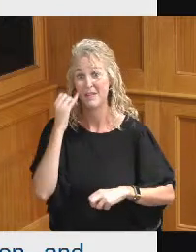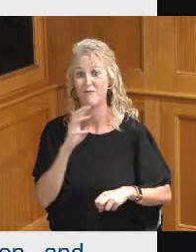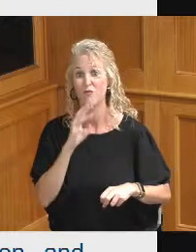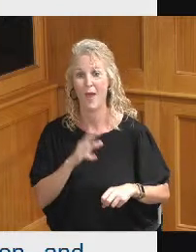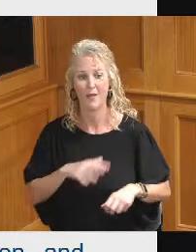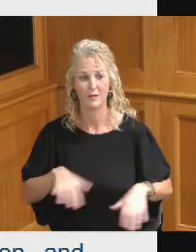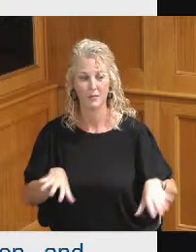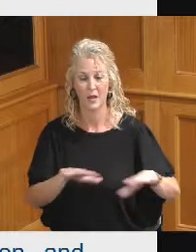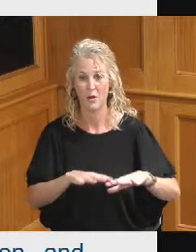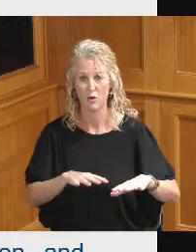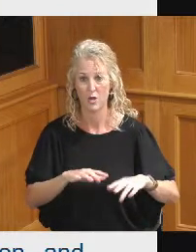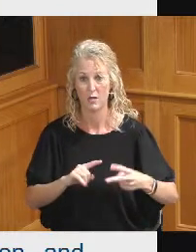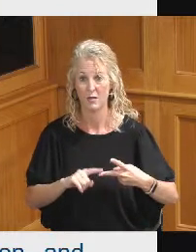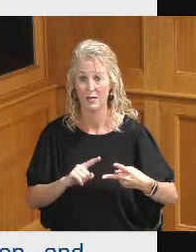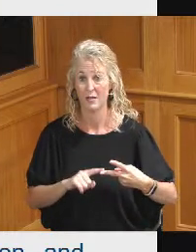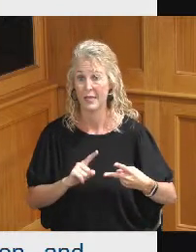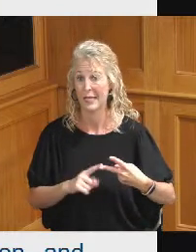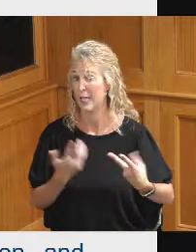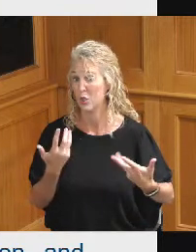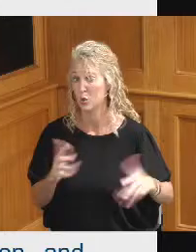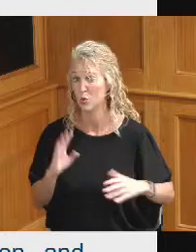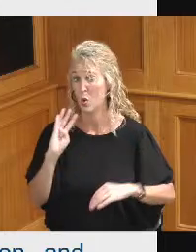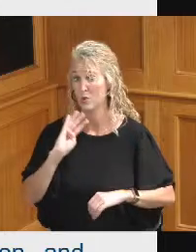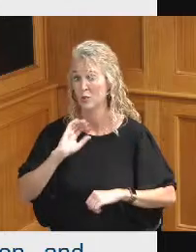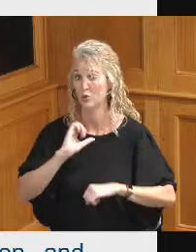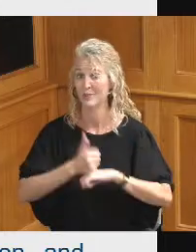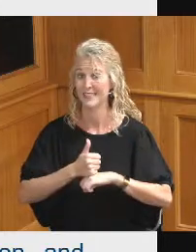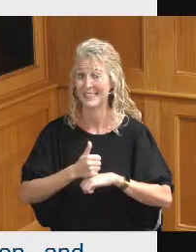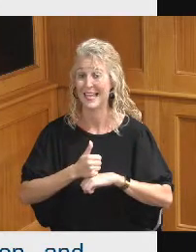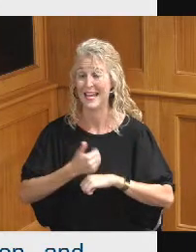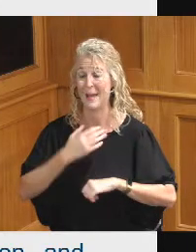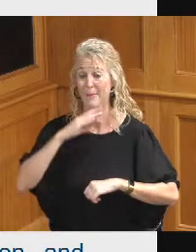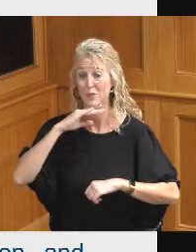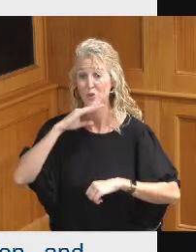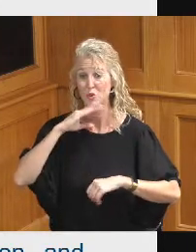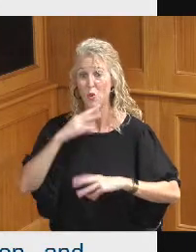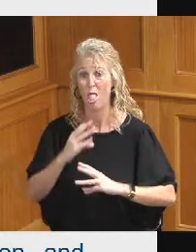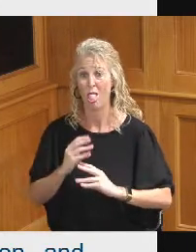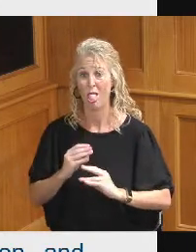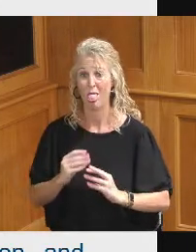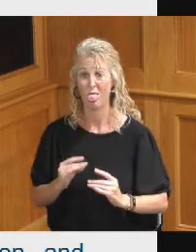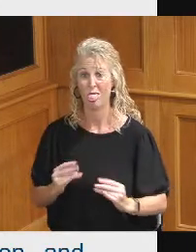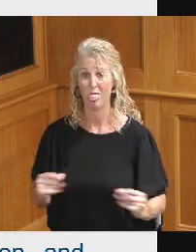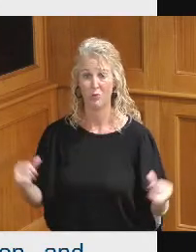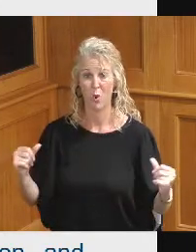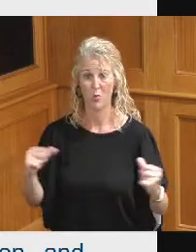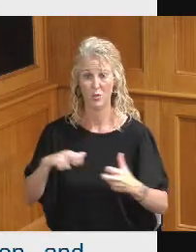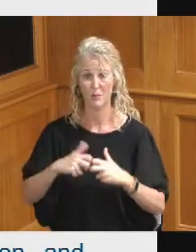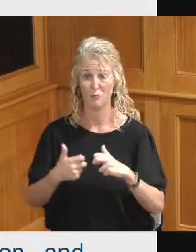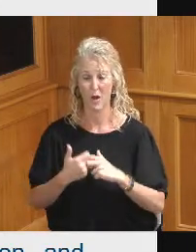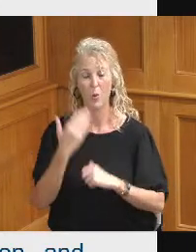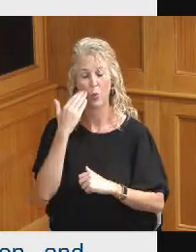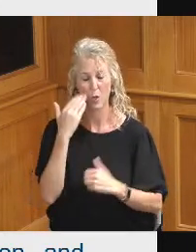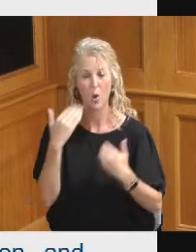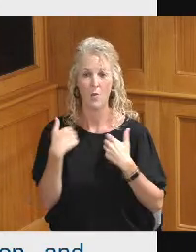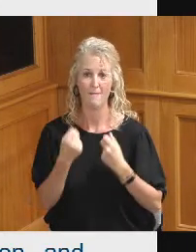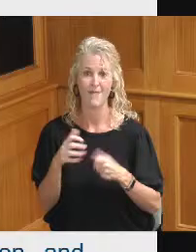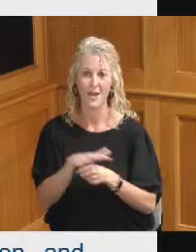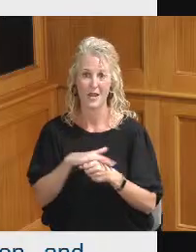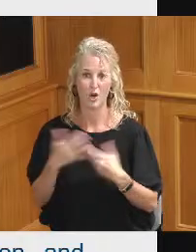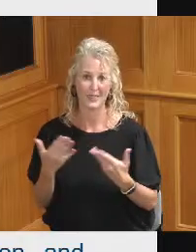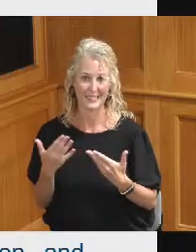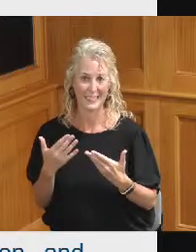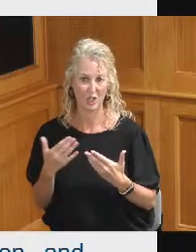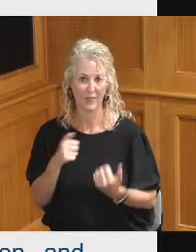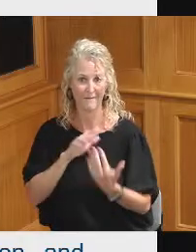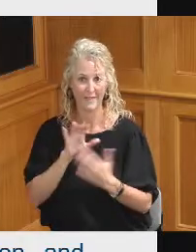areas. Two, you don't want to create potential soil erosion issues. We have some significant hilly areas in the city of Cincinnati. And three, you